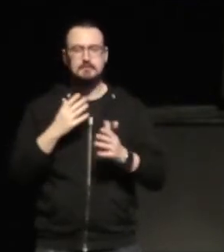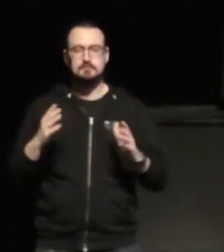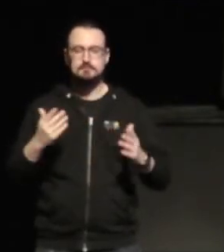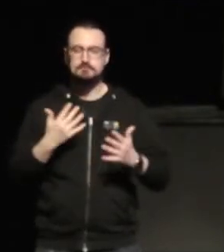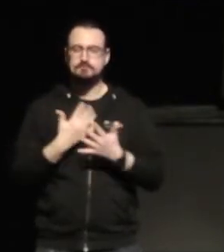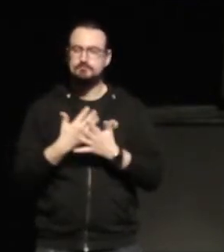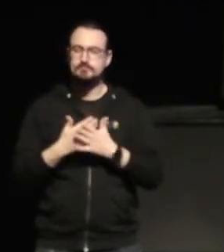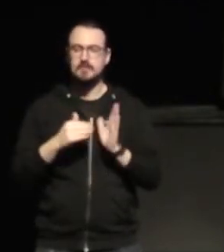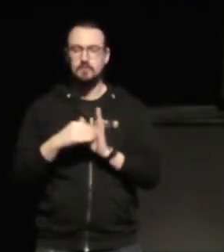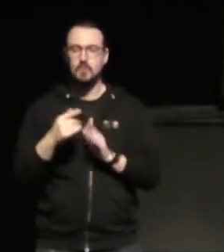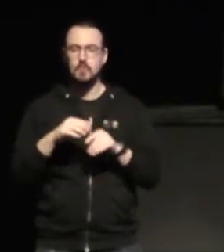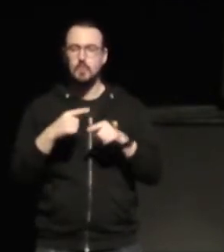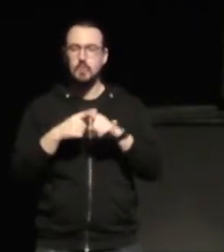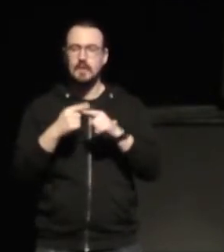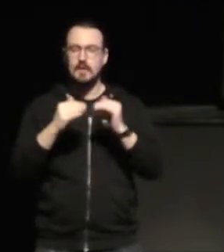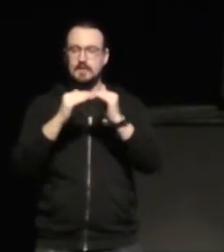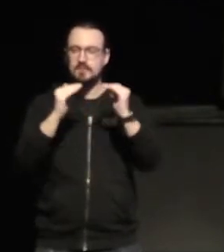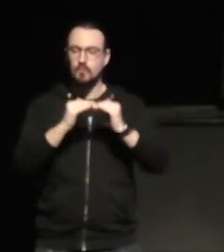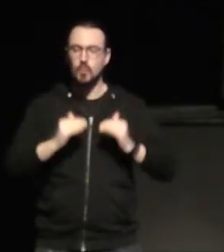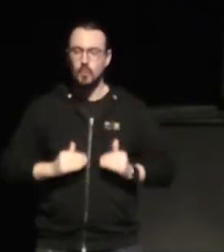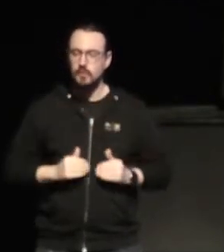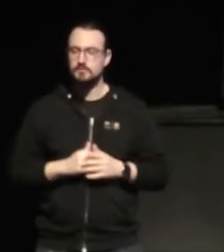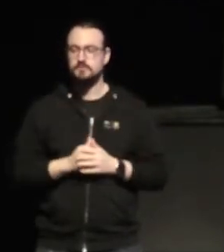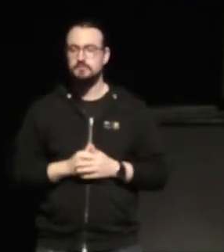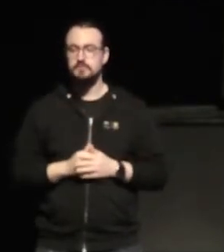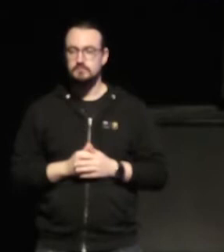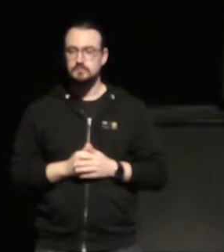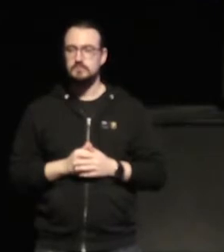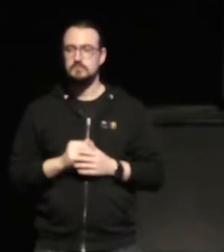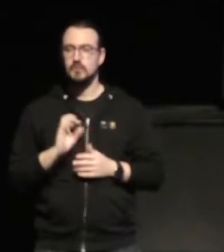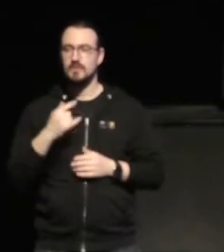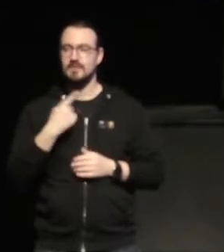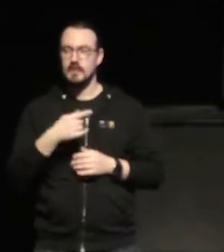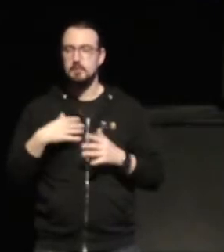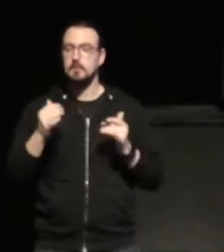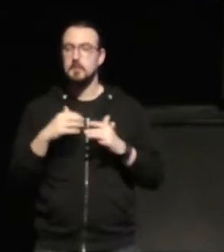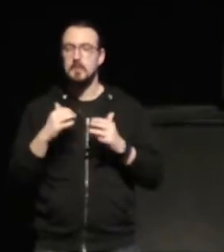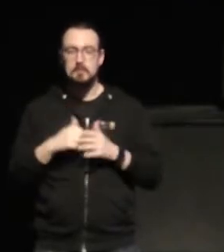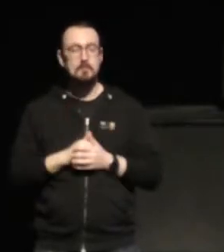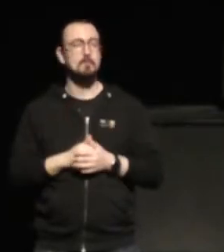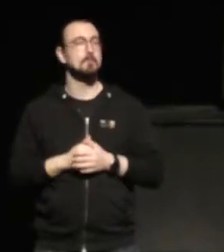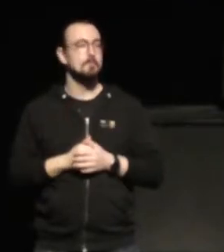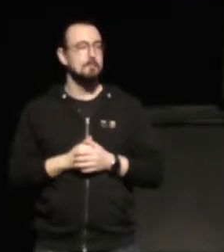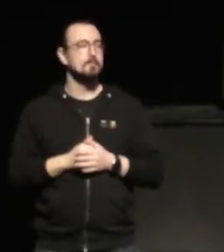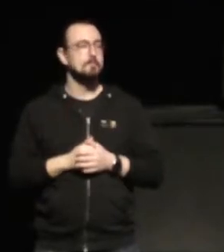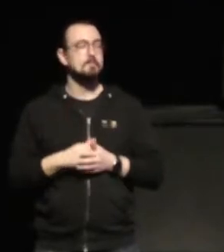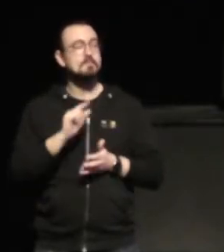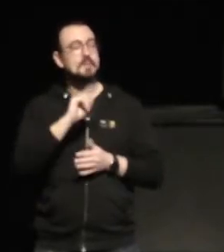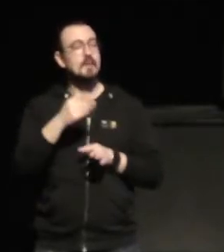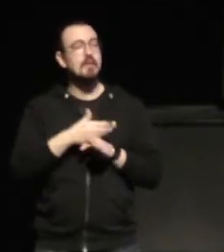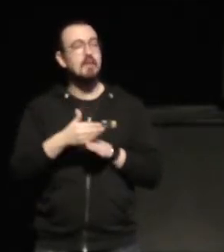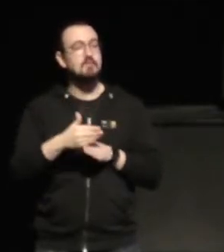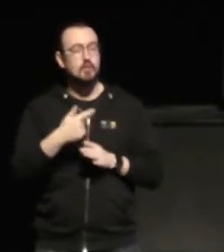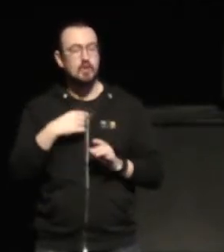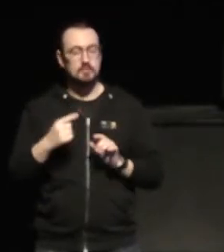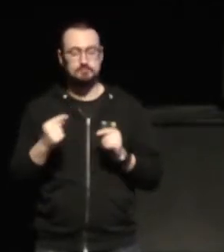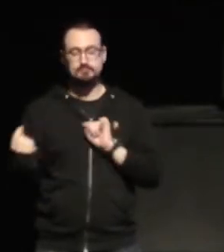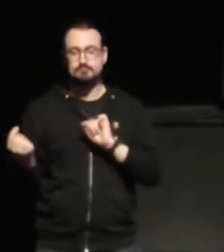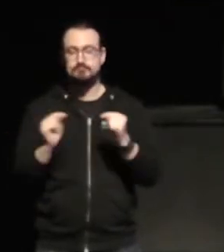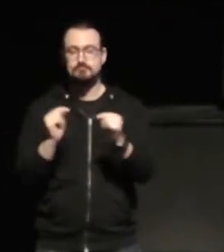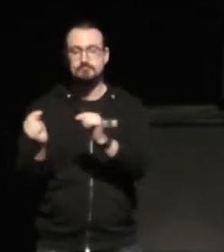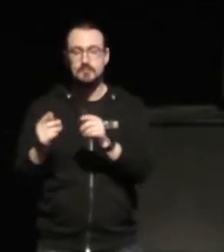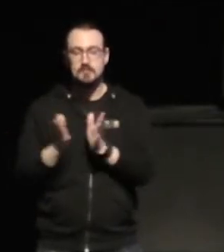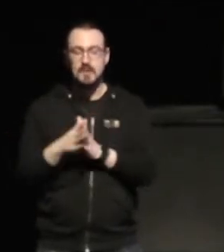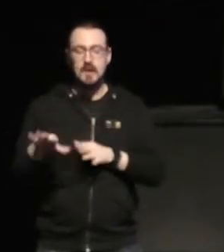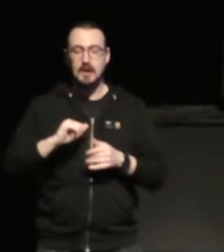introductions from different levels of this issue. And then we will have a panel discussion with